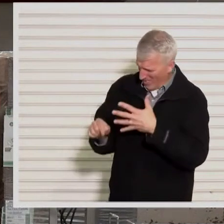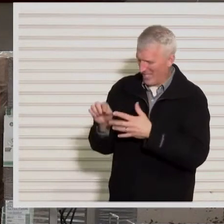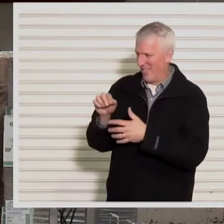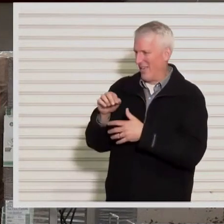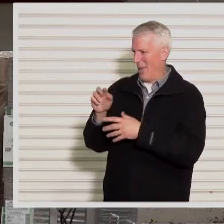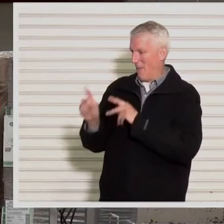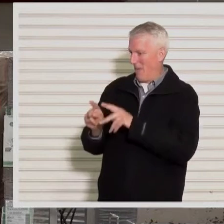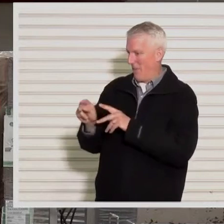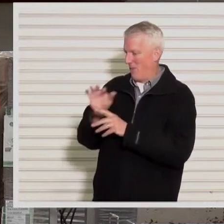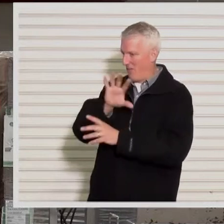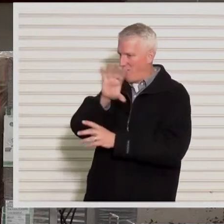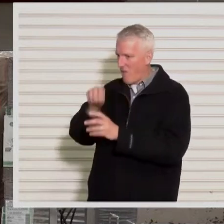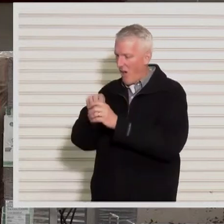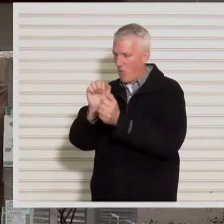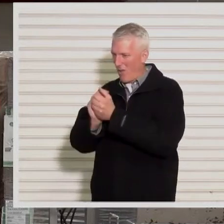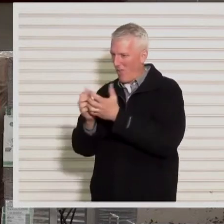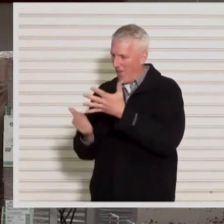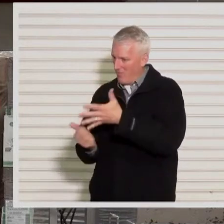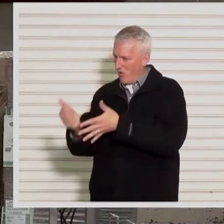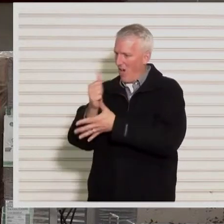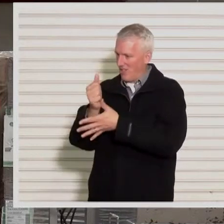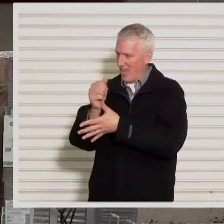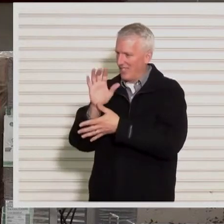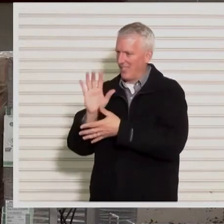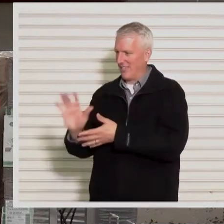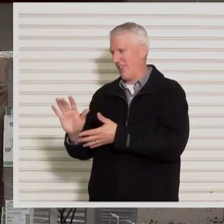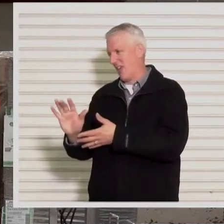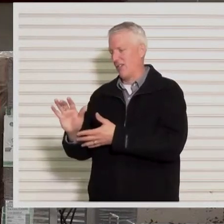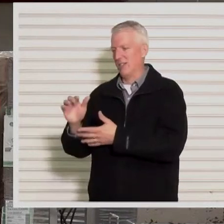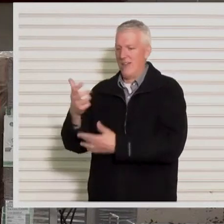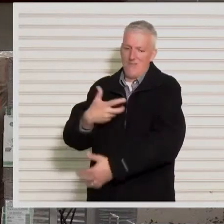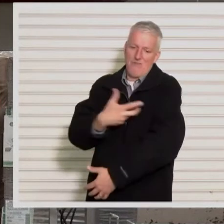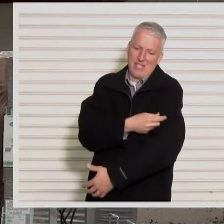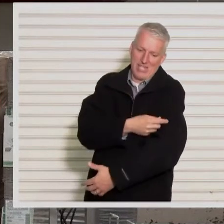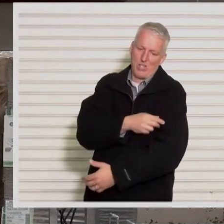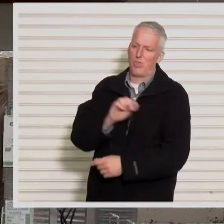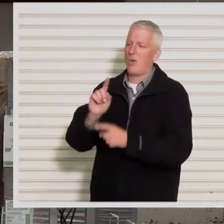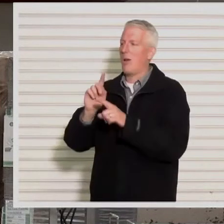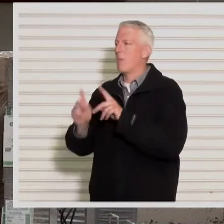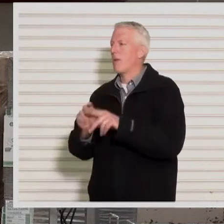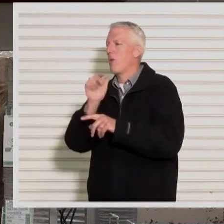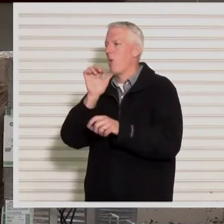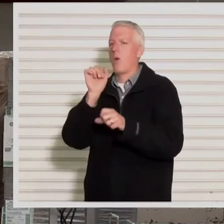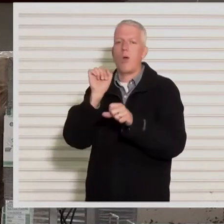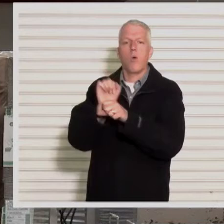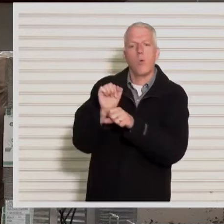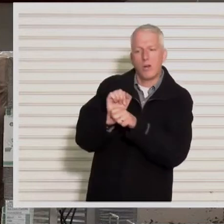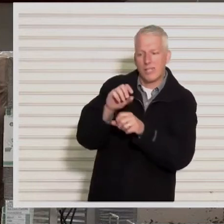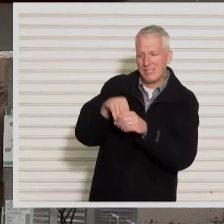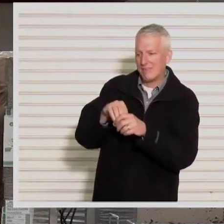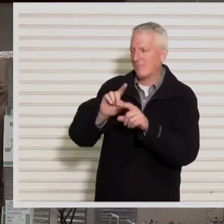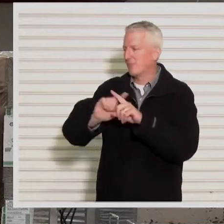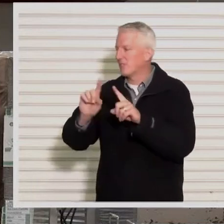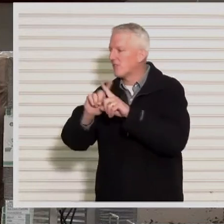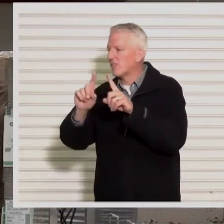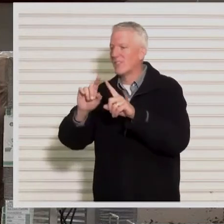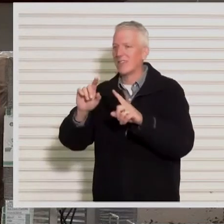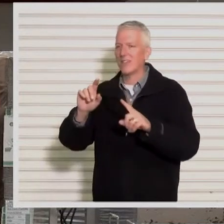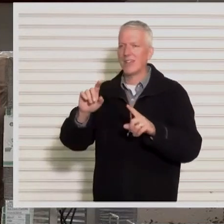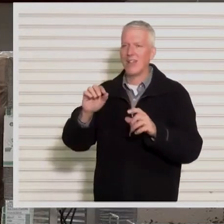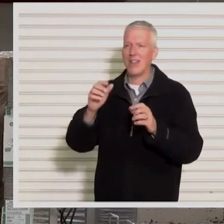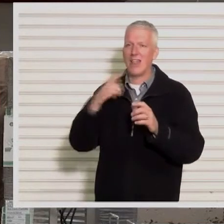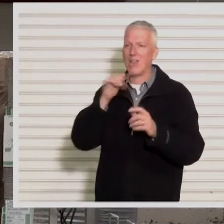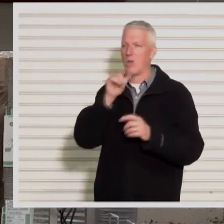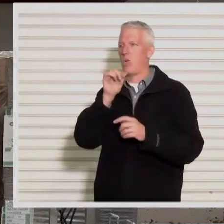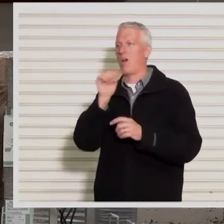the vaccination tiers? It isn't clear from CDPH's list. And what about workers who would qualify but are working without